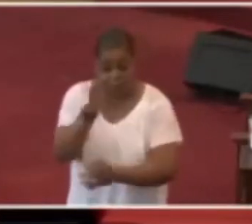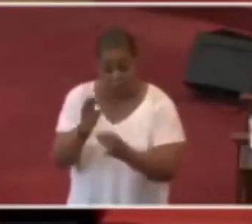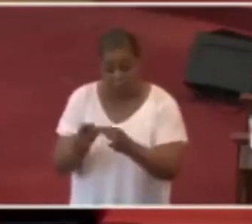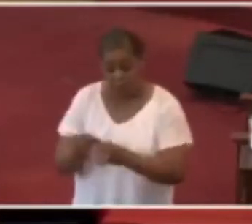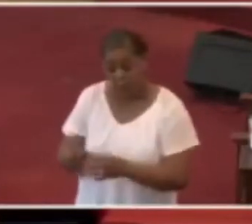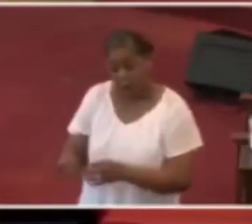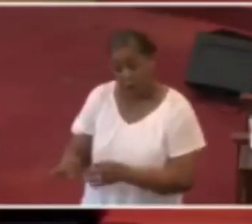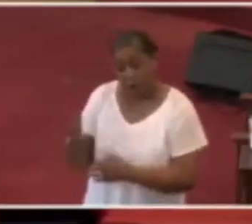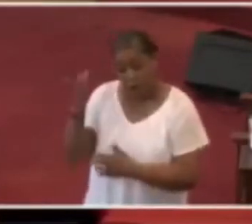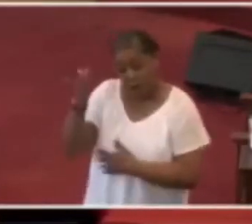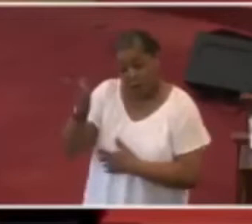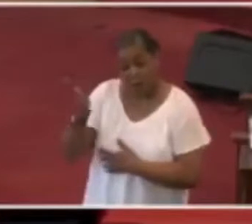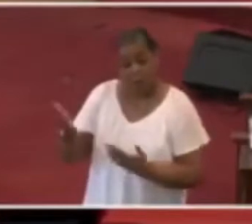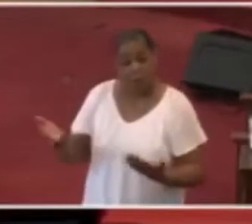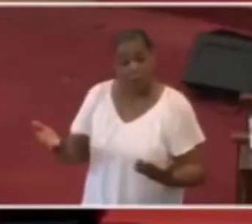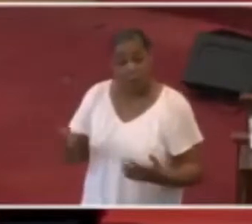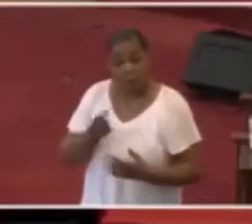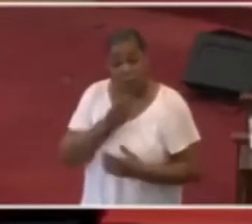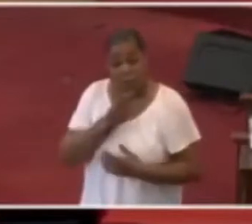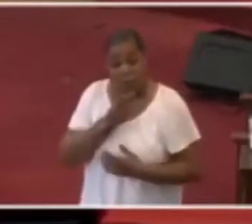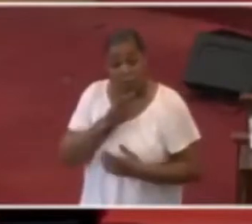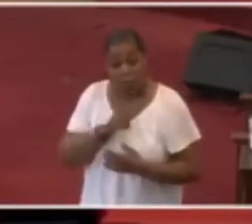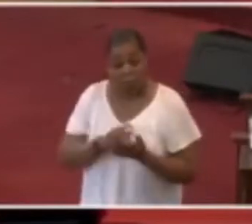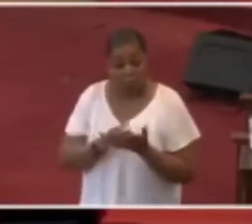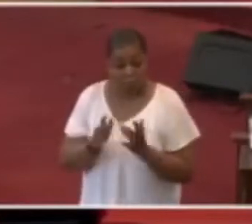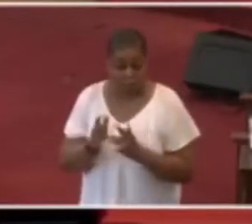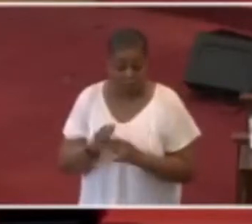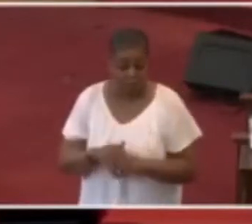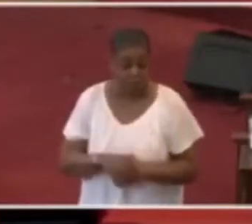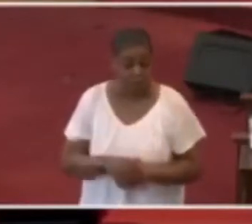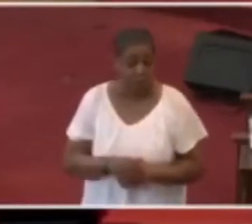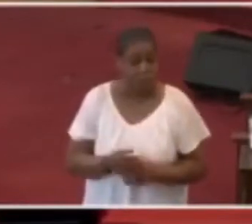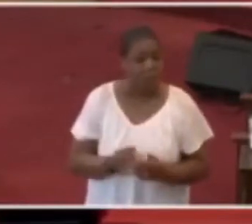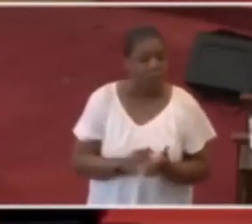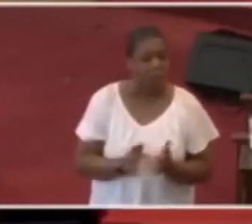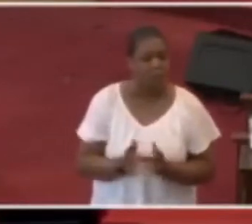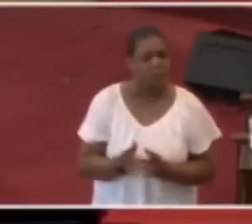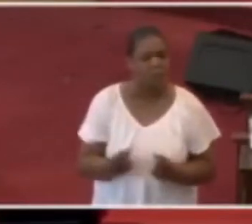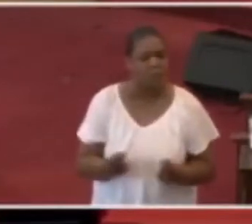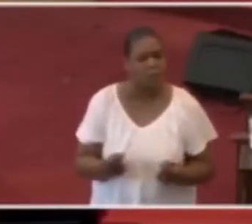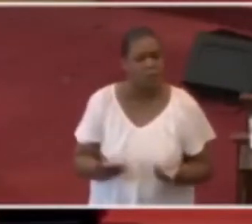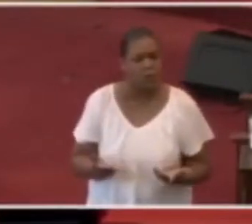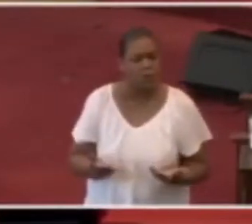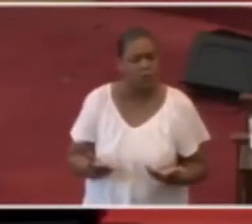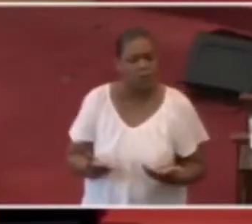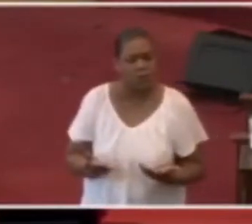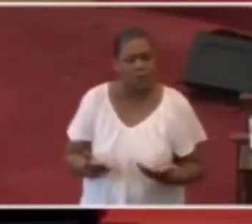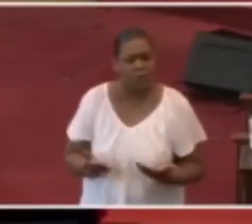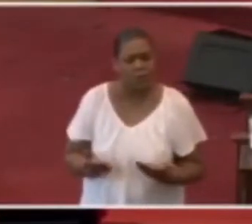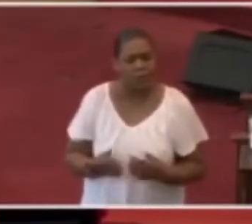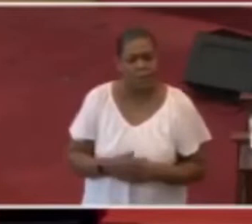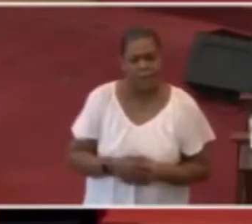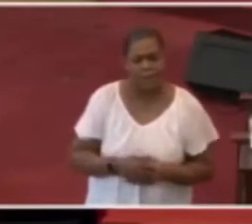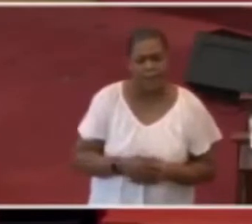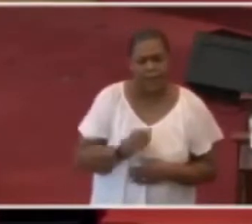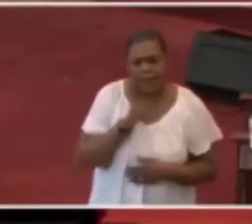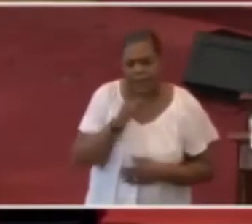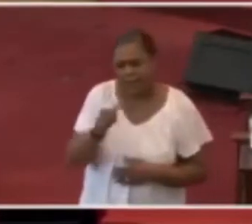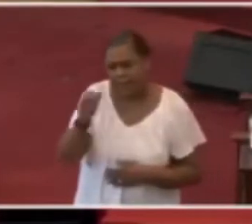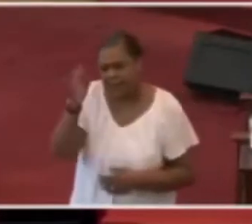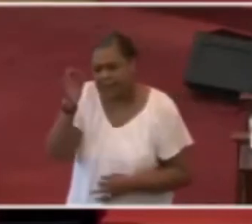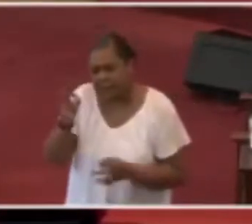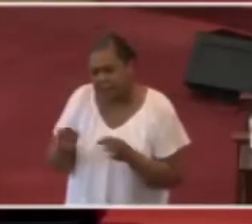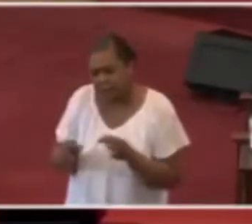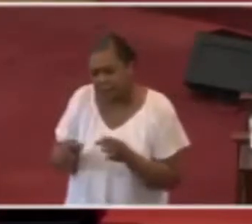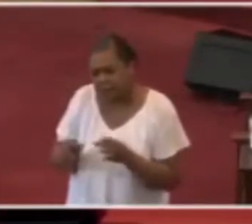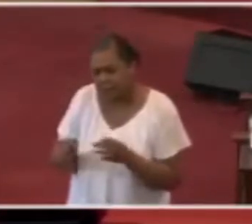this woman's fate was Jesus. And what does he do with it? He doesn't annul its force. He doesn't determine